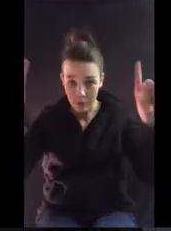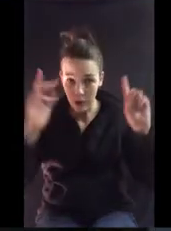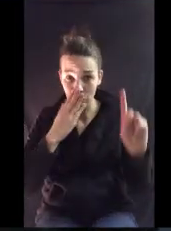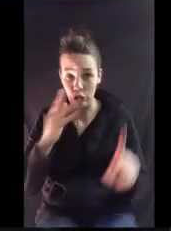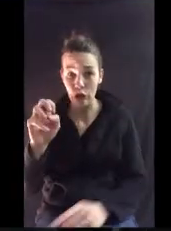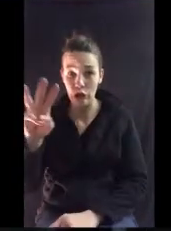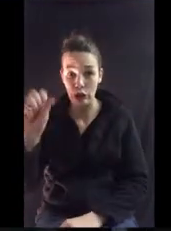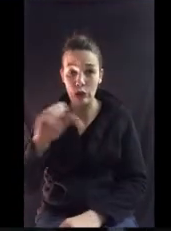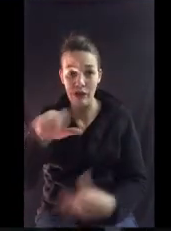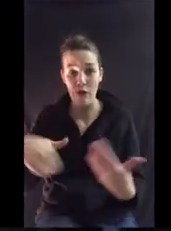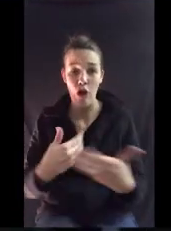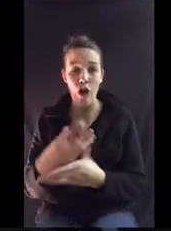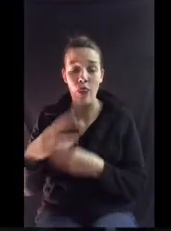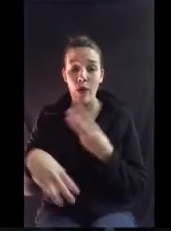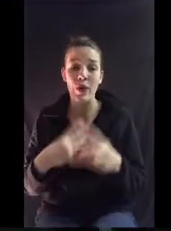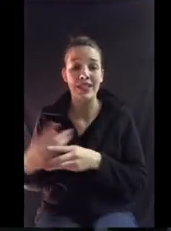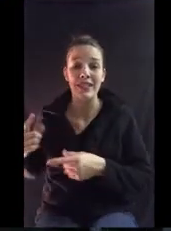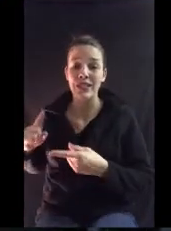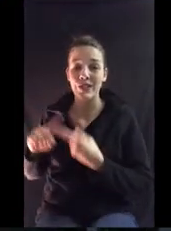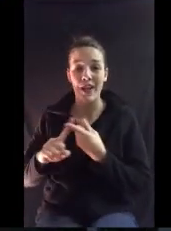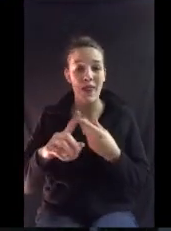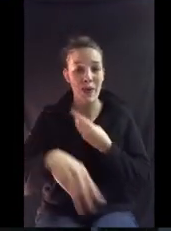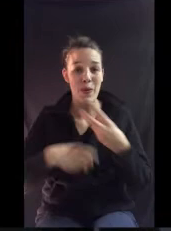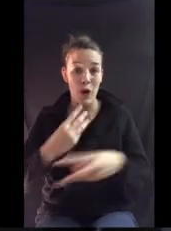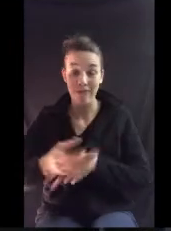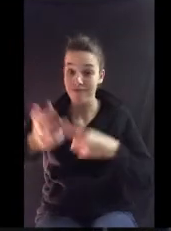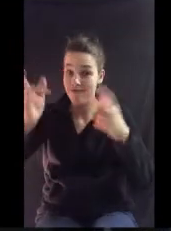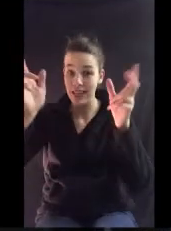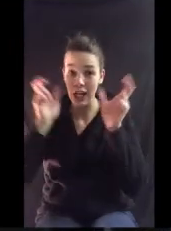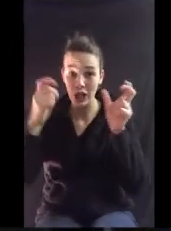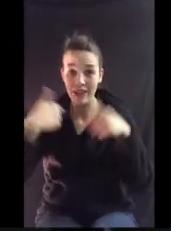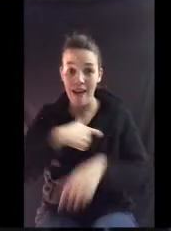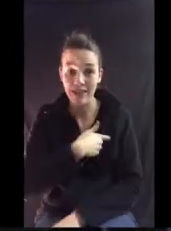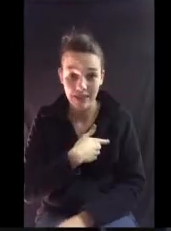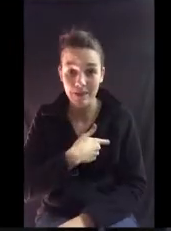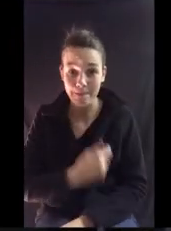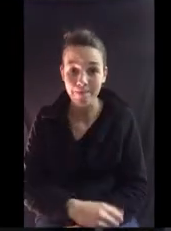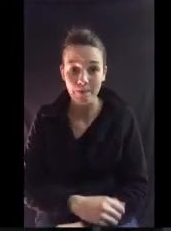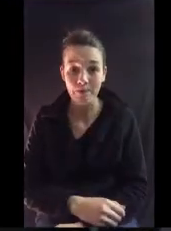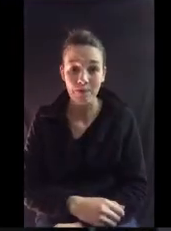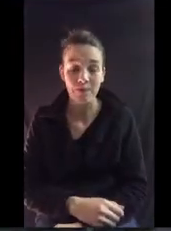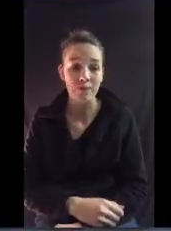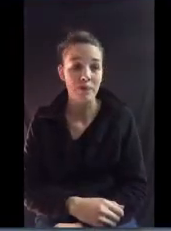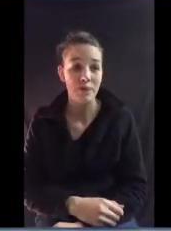to proclaim that good news for all the world until the world hears.